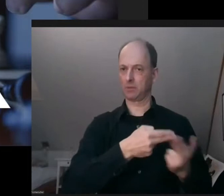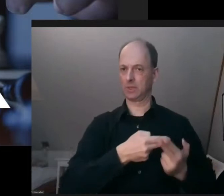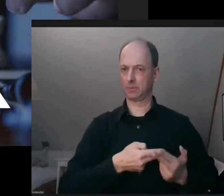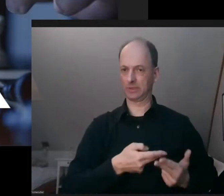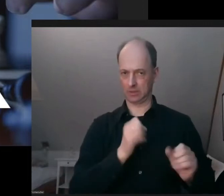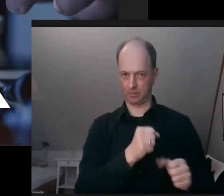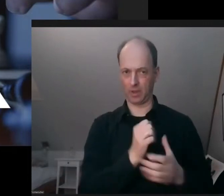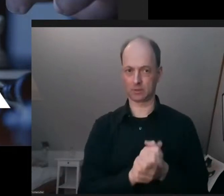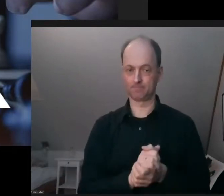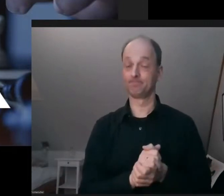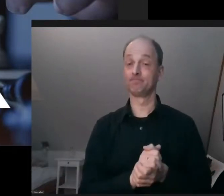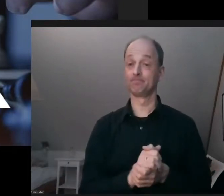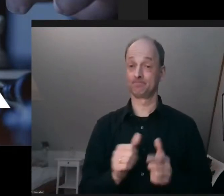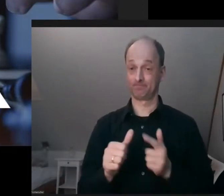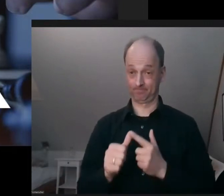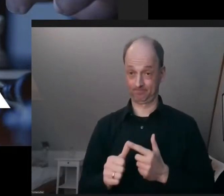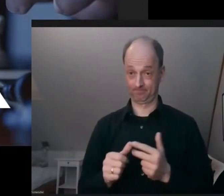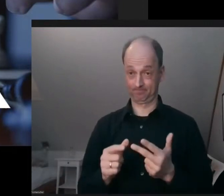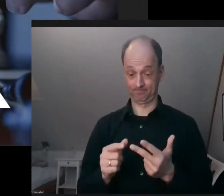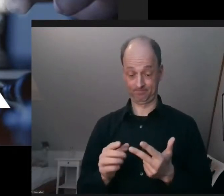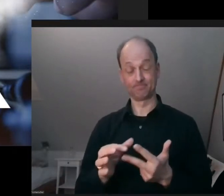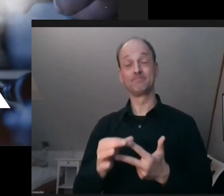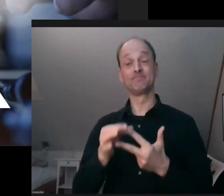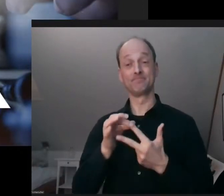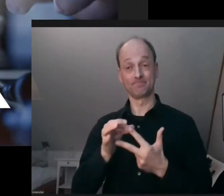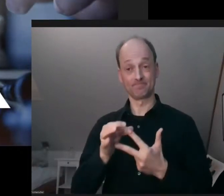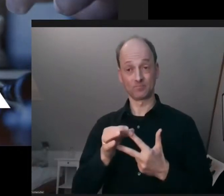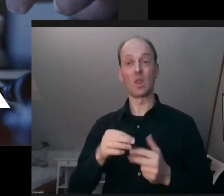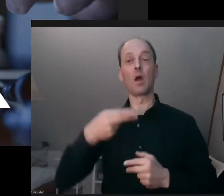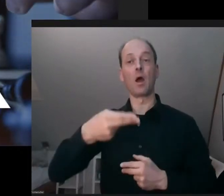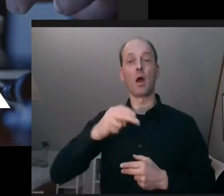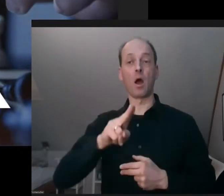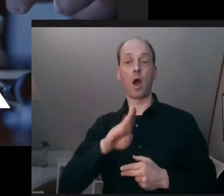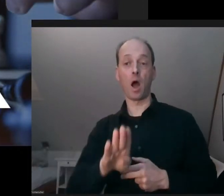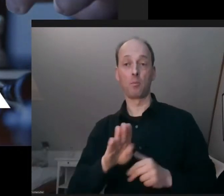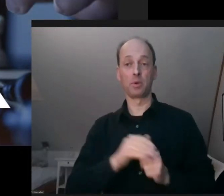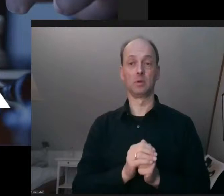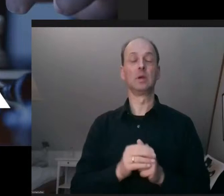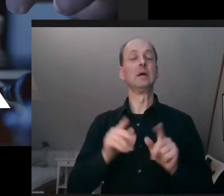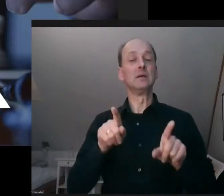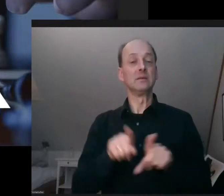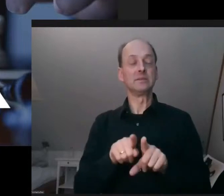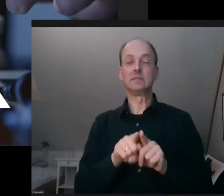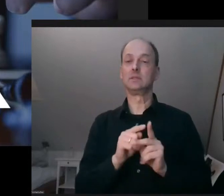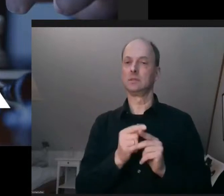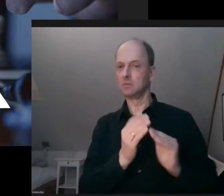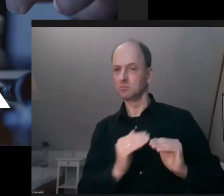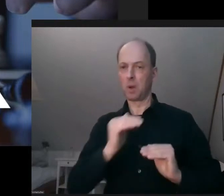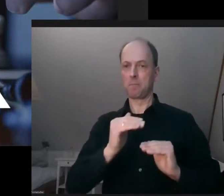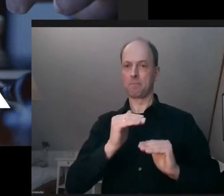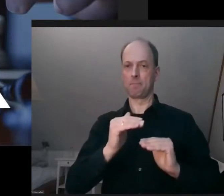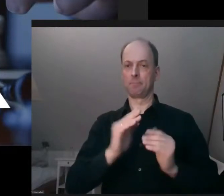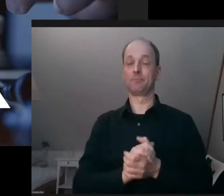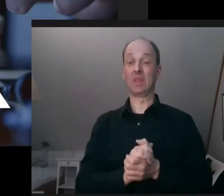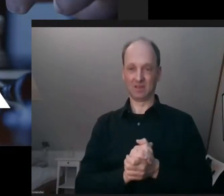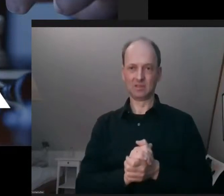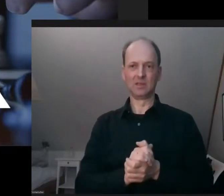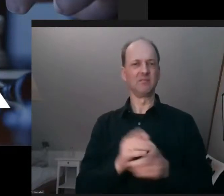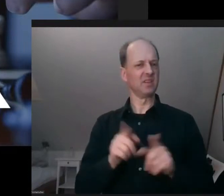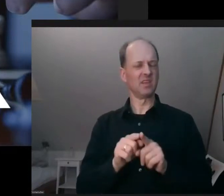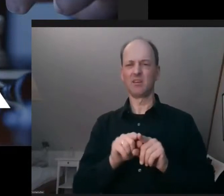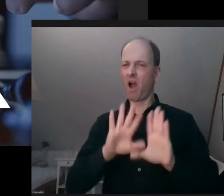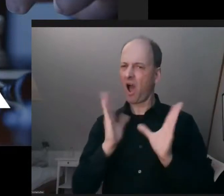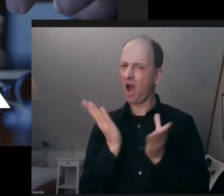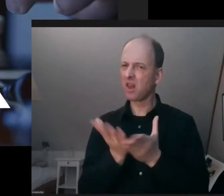presentations. The next level is the hub level. It's a so-called all-in-one